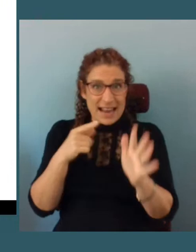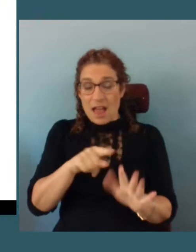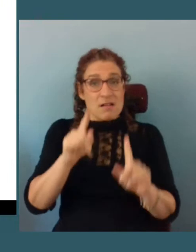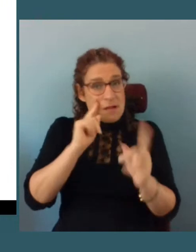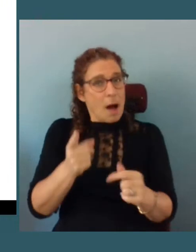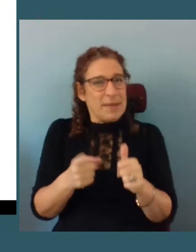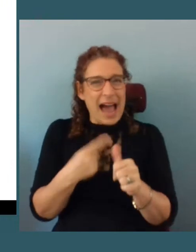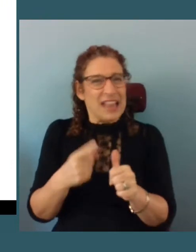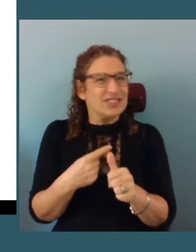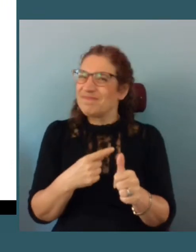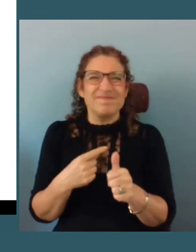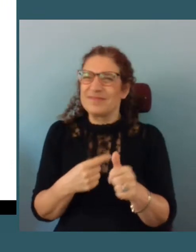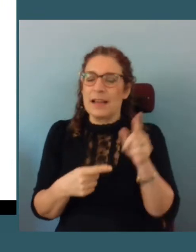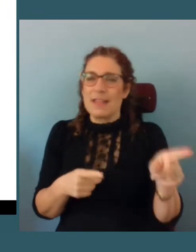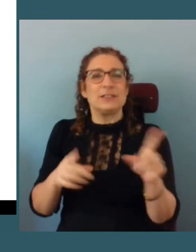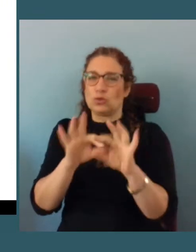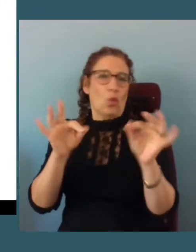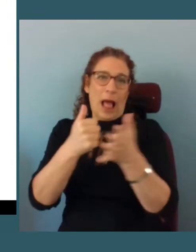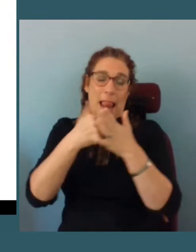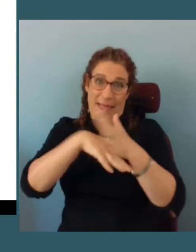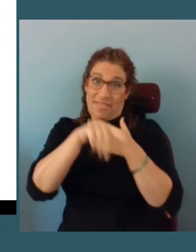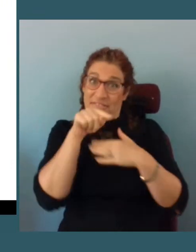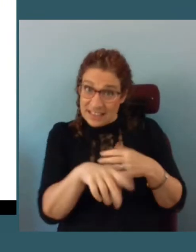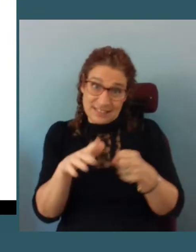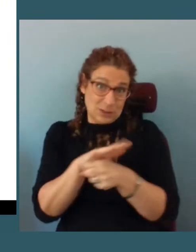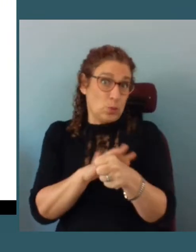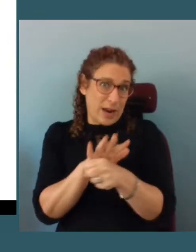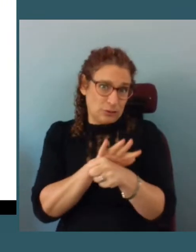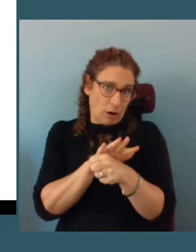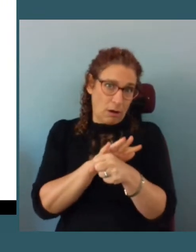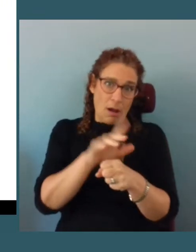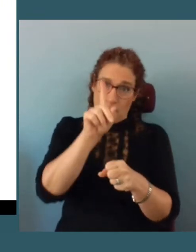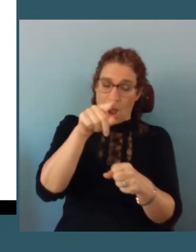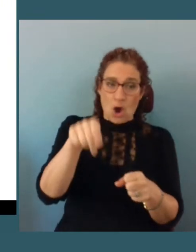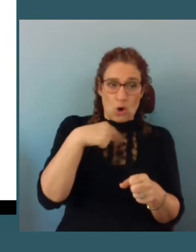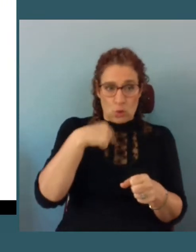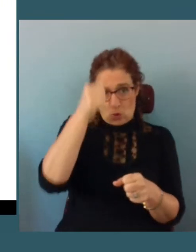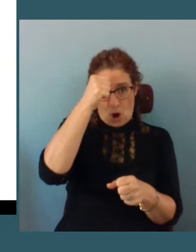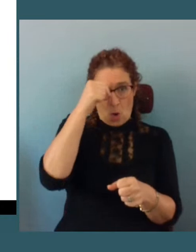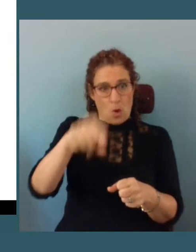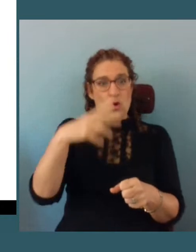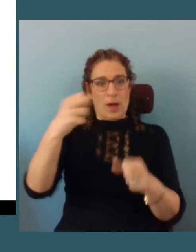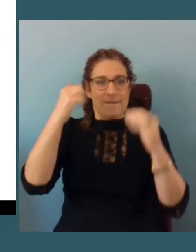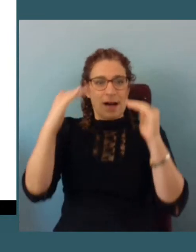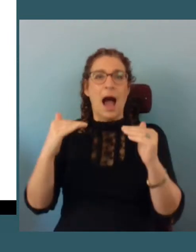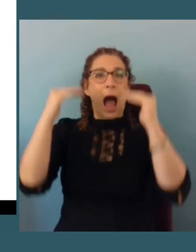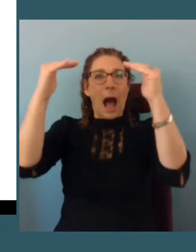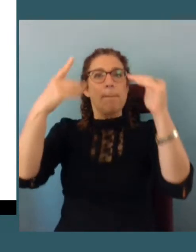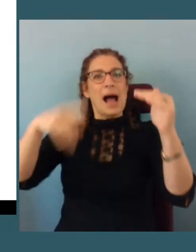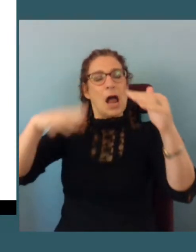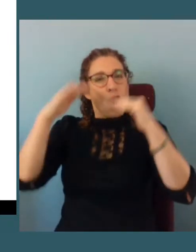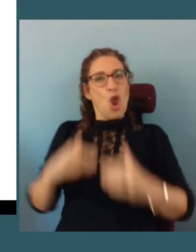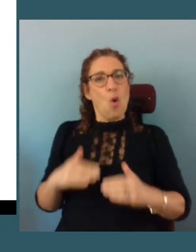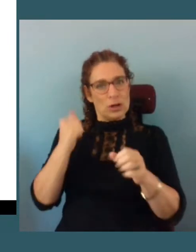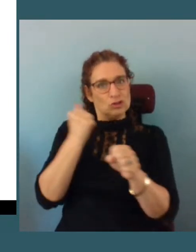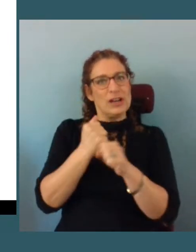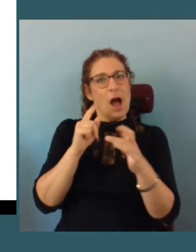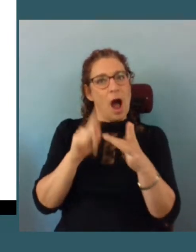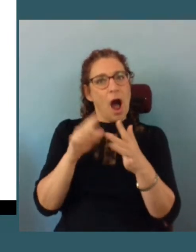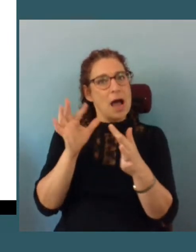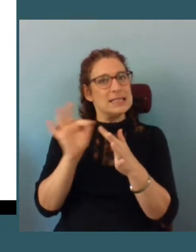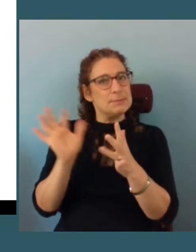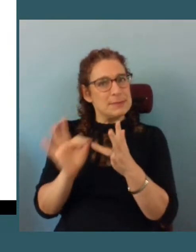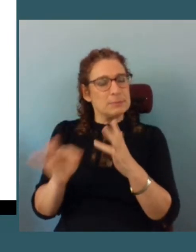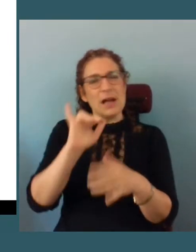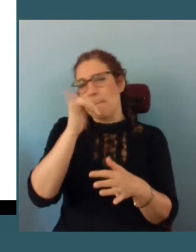that in that setting. And I think the symptoms, the fact you've got upper and lower GI symptoms, you probably should consider